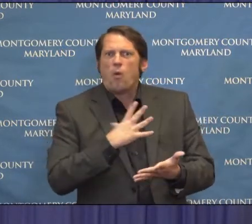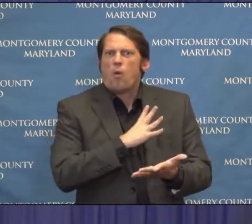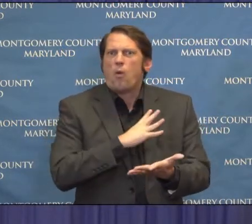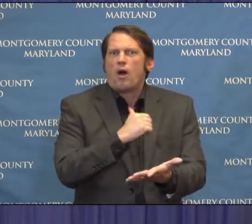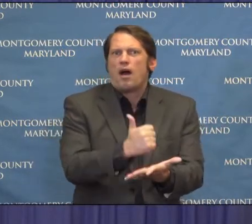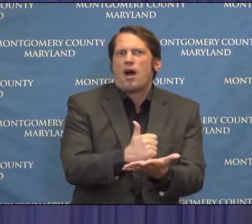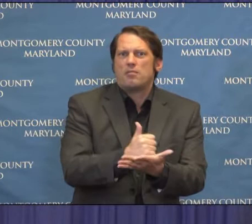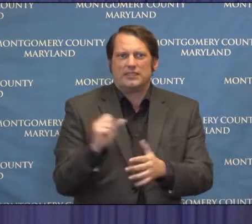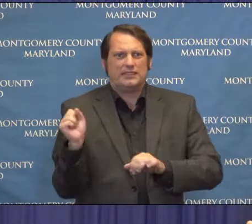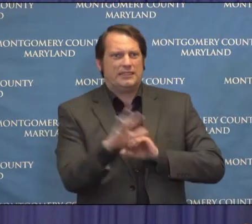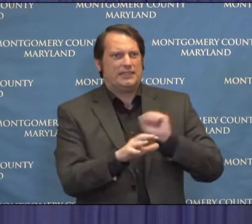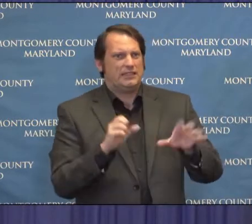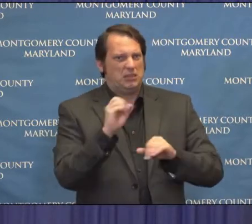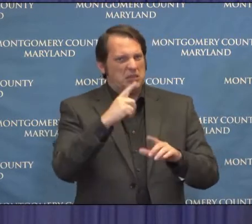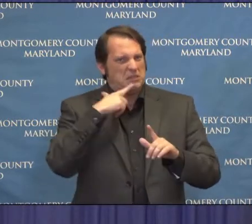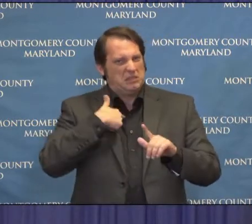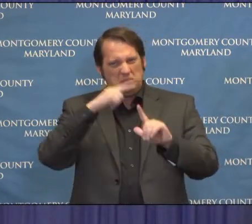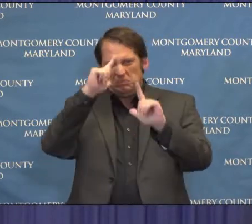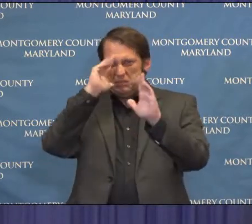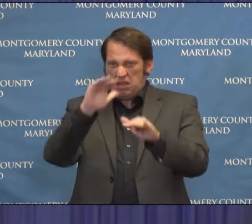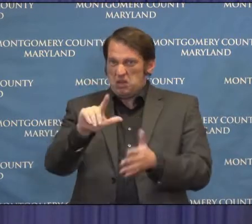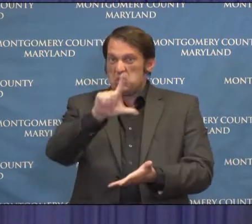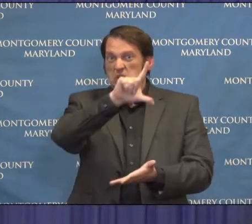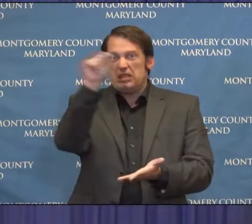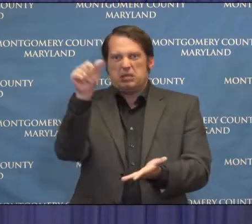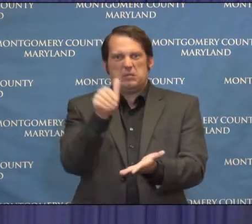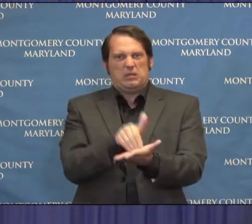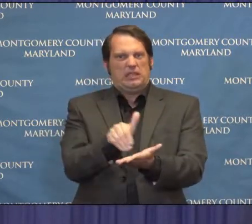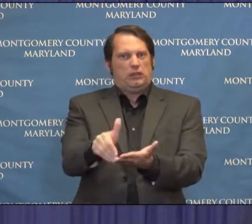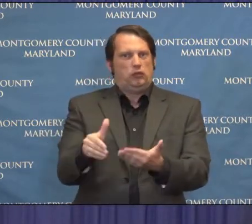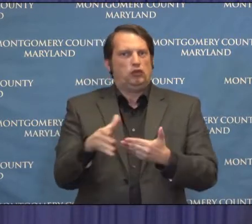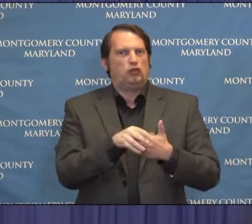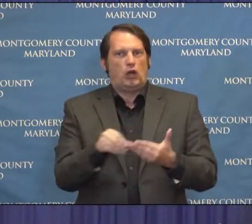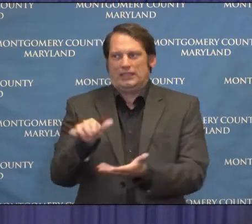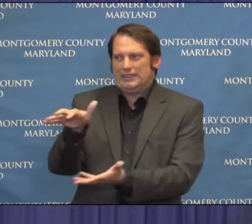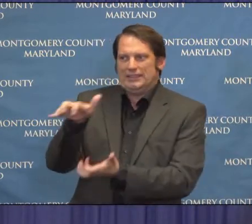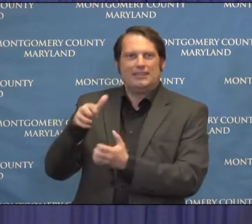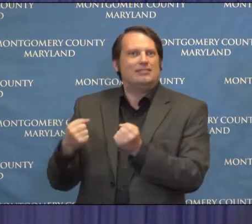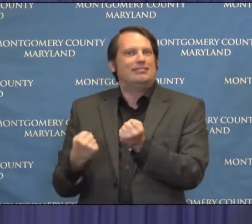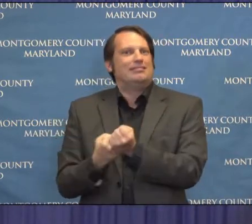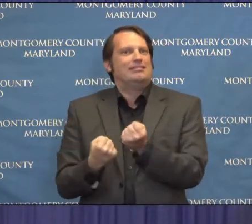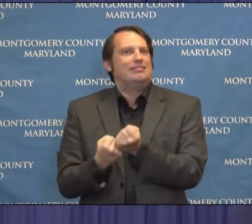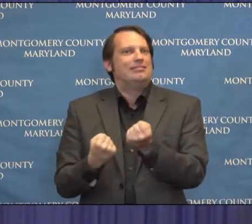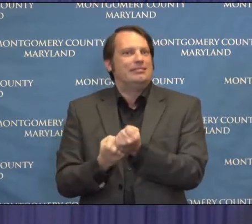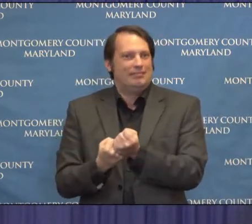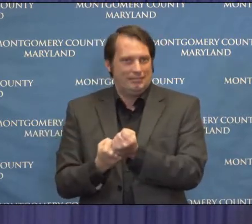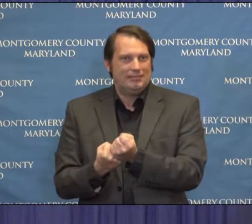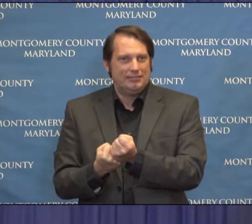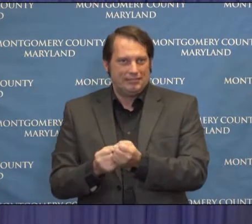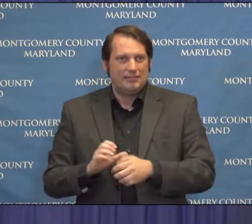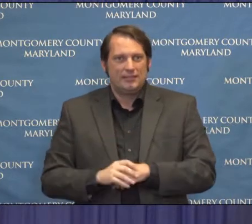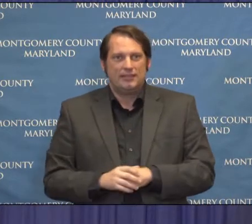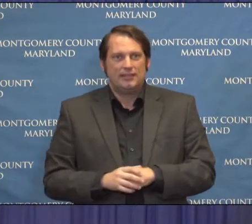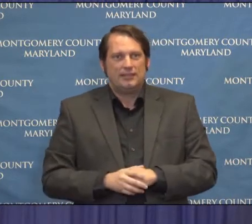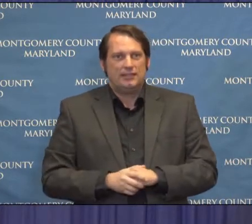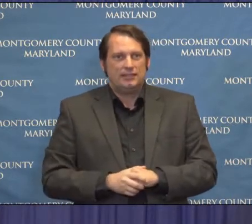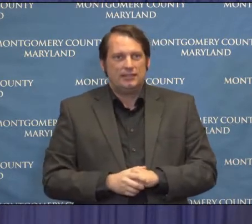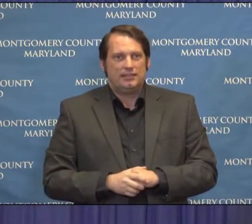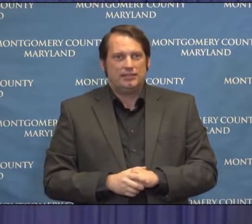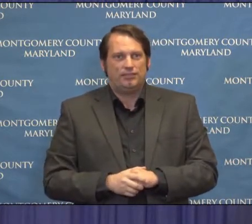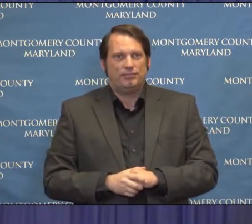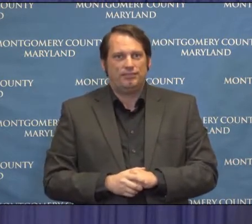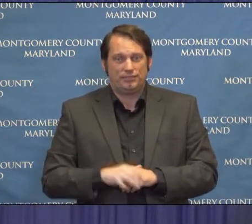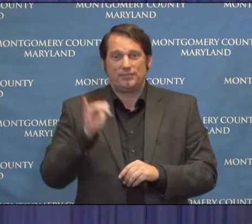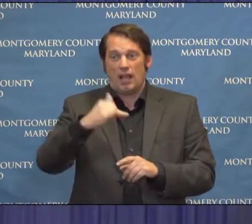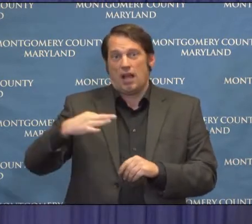maximum of $75,000 is not going to cover all those applications, but we're going to cover as many as we can, give as